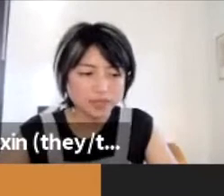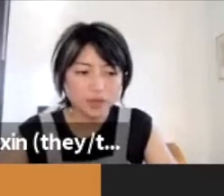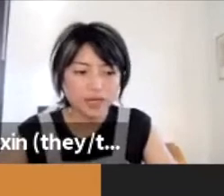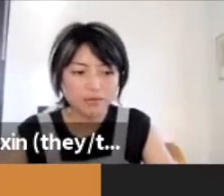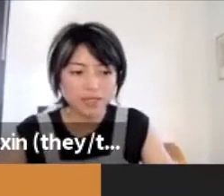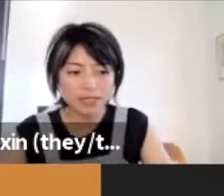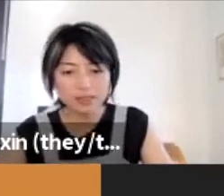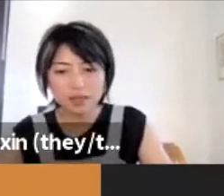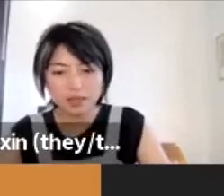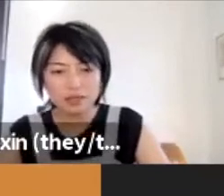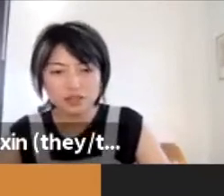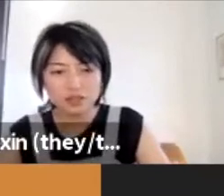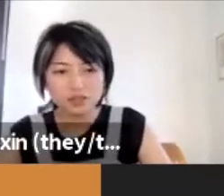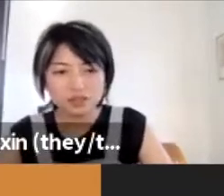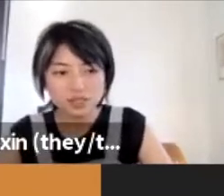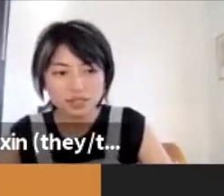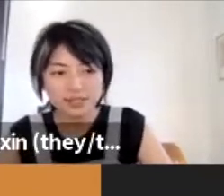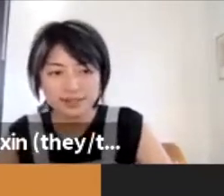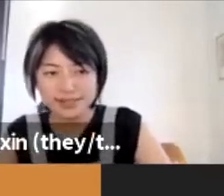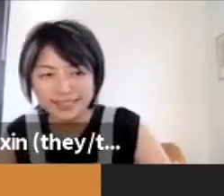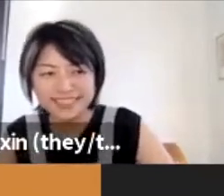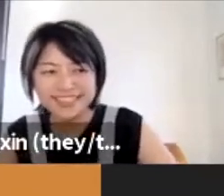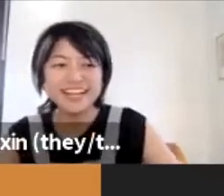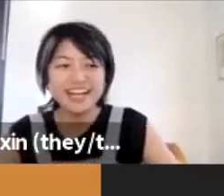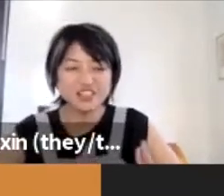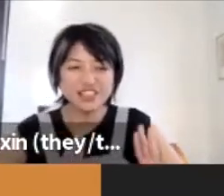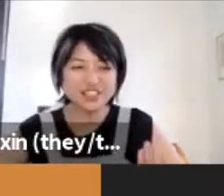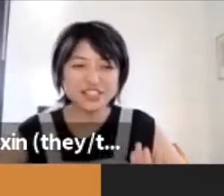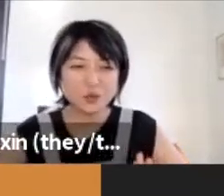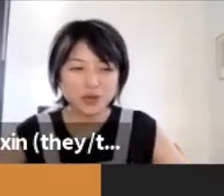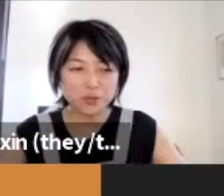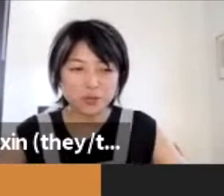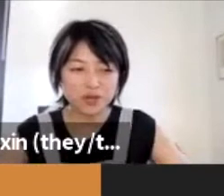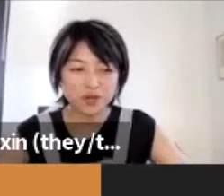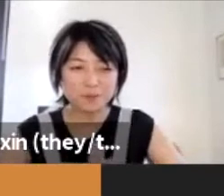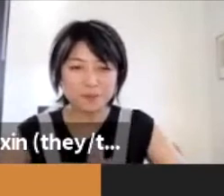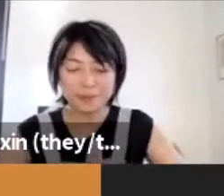Okay, by the way, I'm like just like slightly, just like a quick